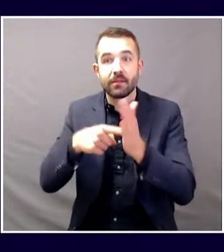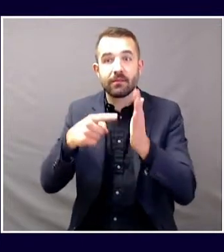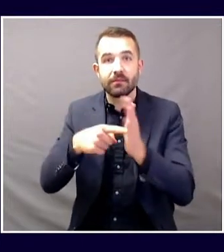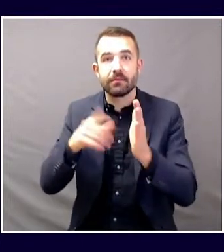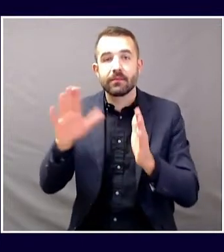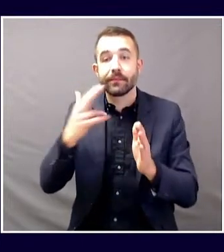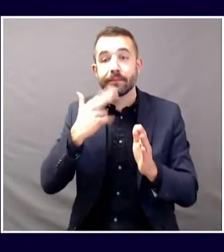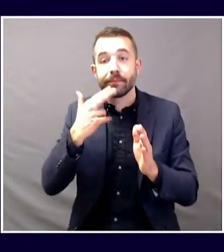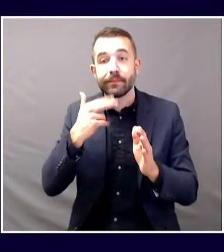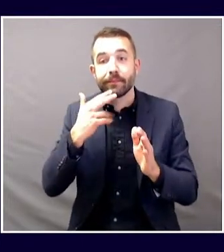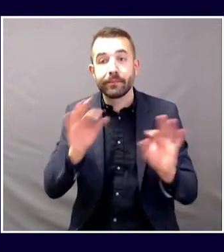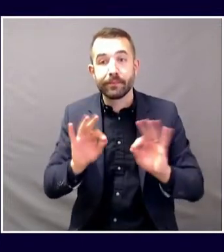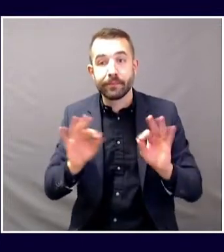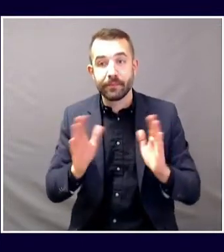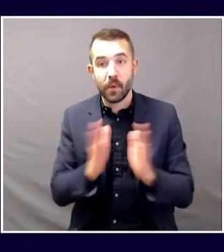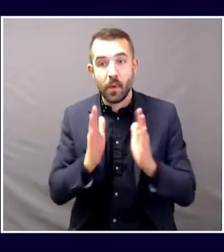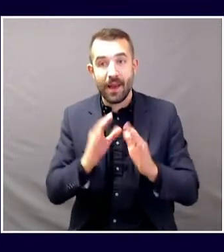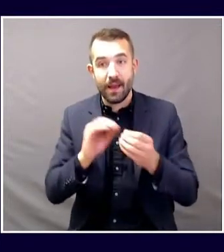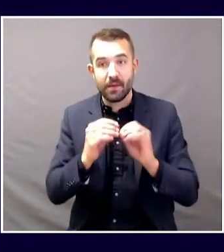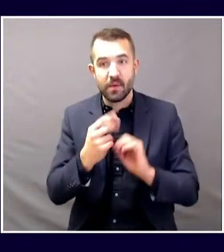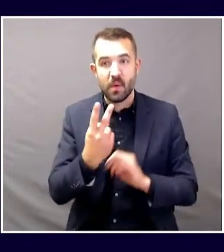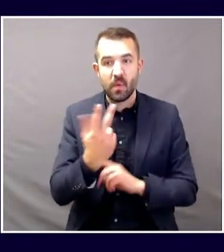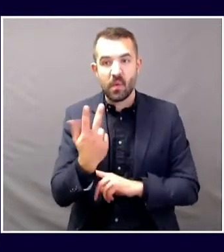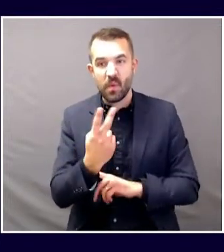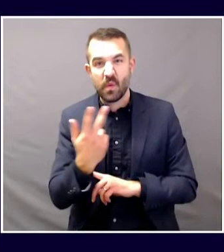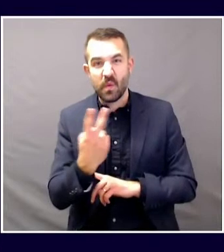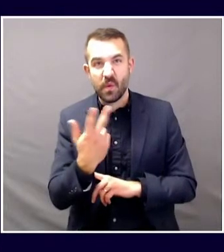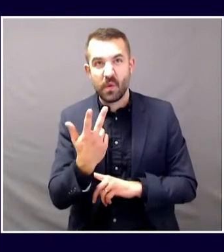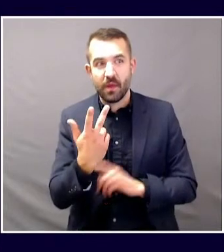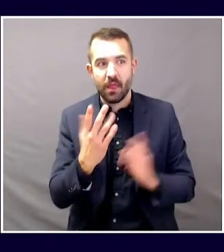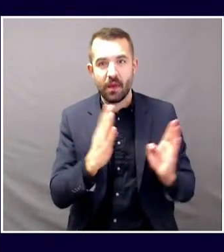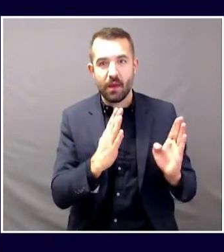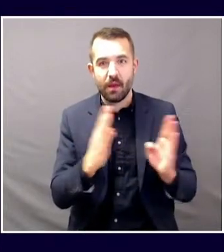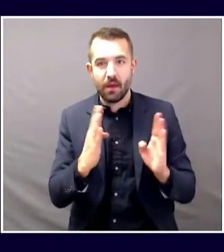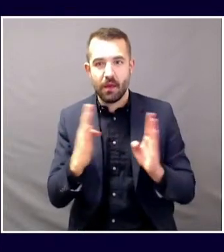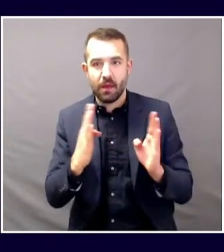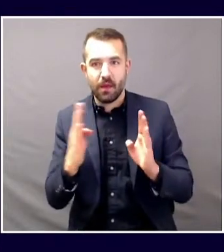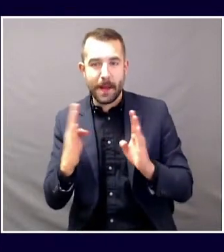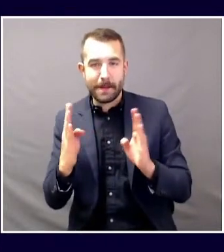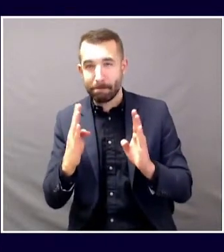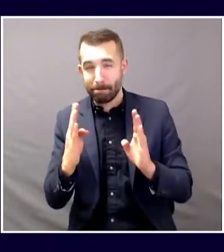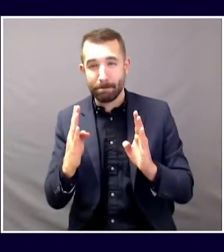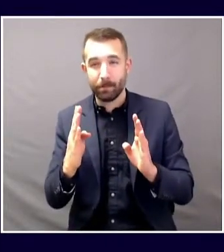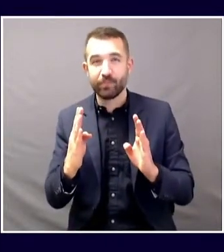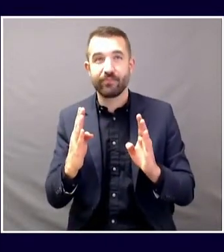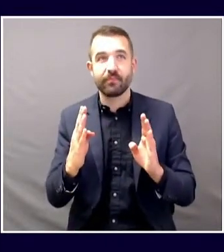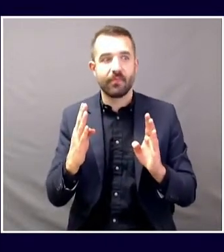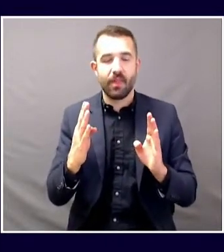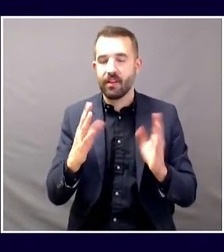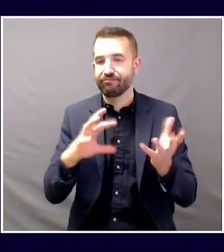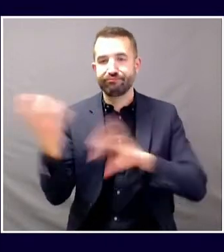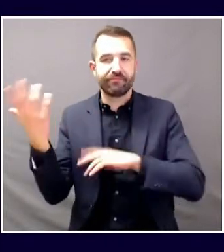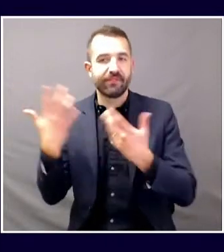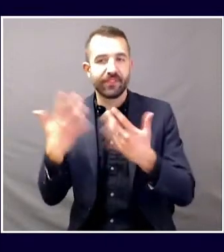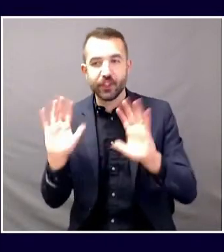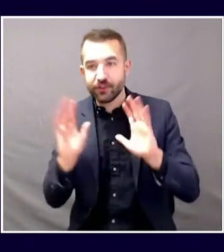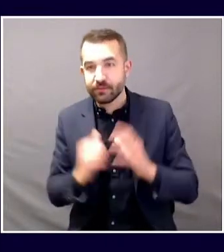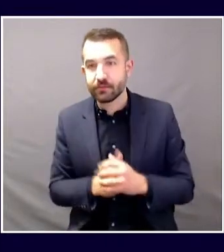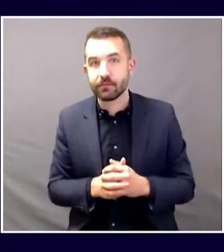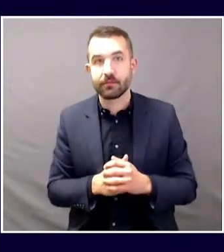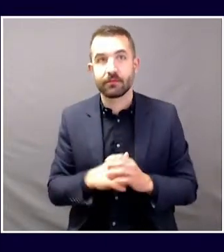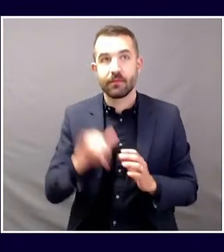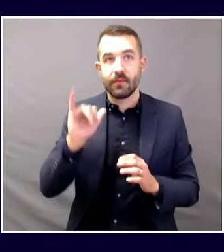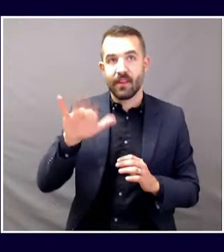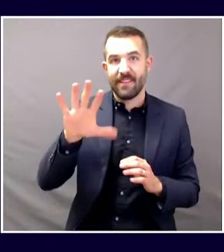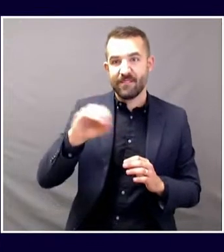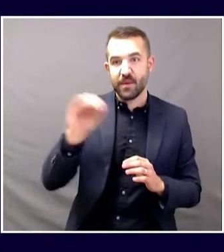deviation, 2 to 3 cases, for example, in some models that's interpreted as a 50% jump, but not